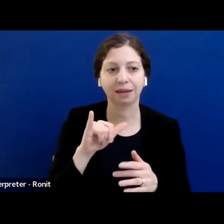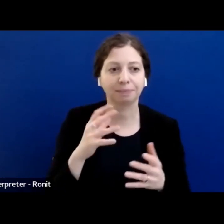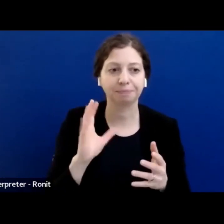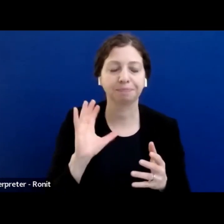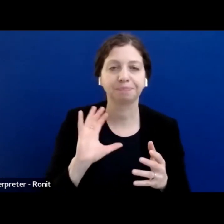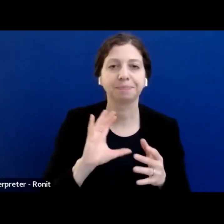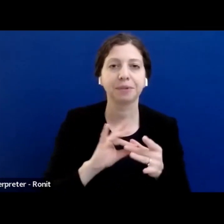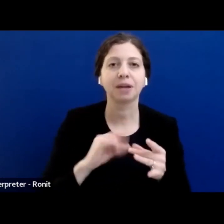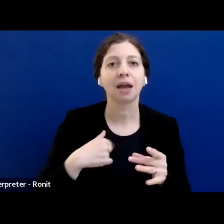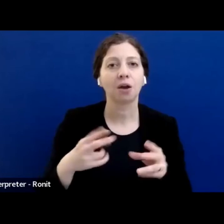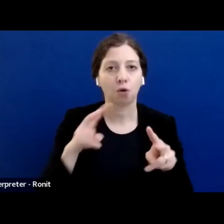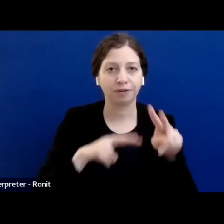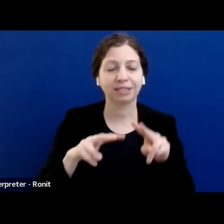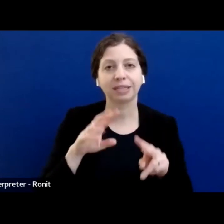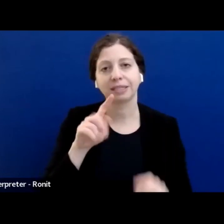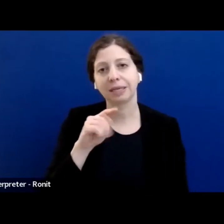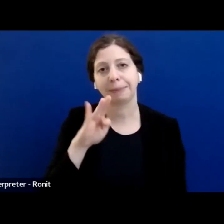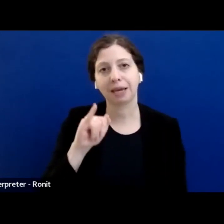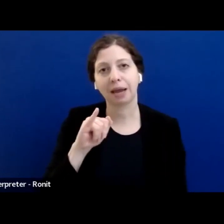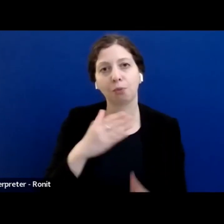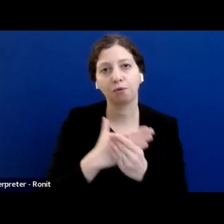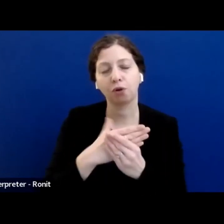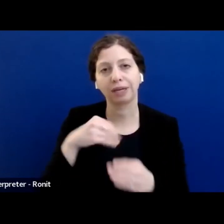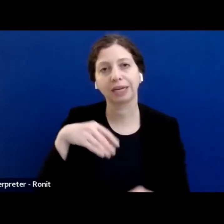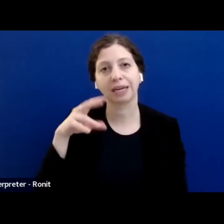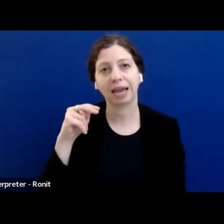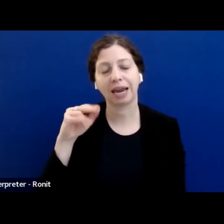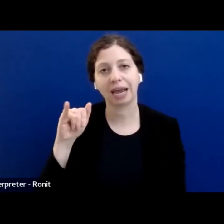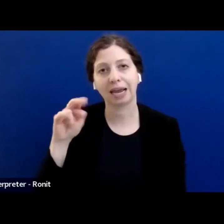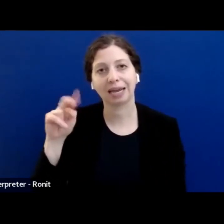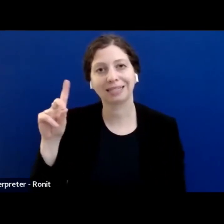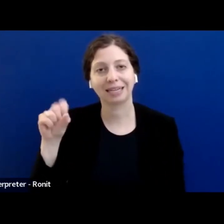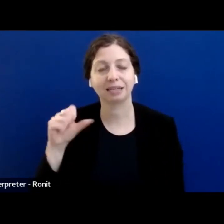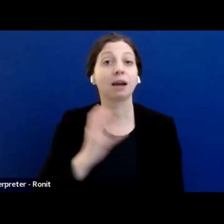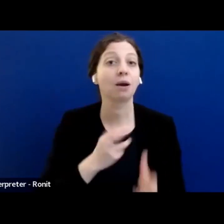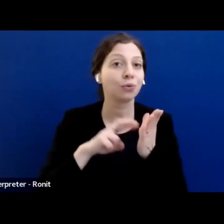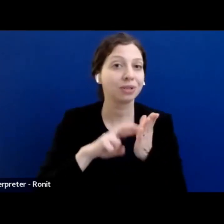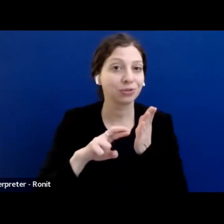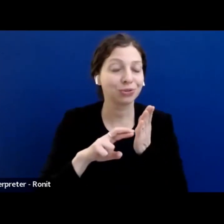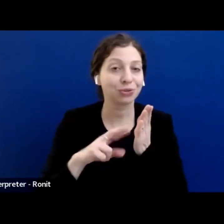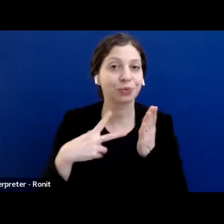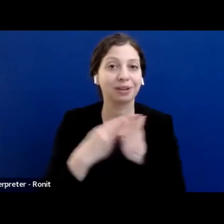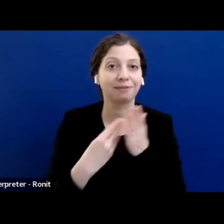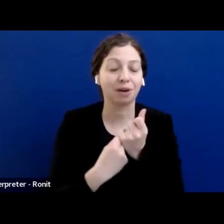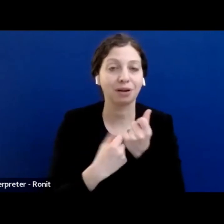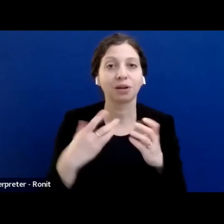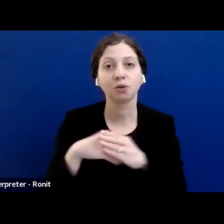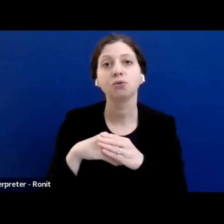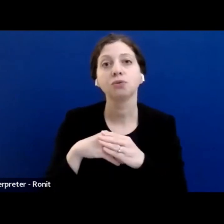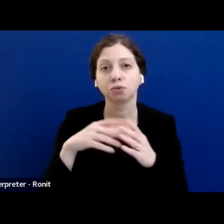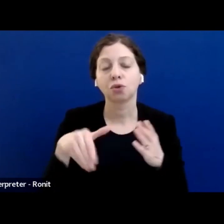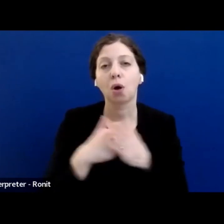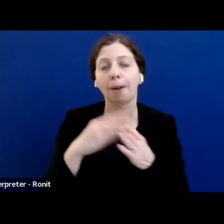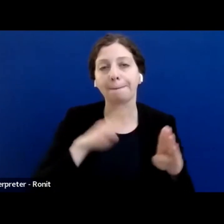the TBI portfolio within NINDS, and the research that we fund generally includes all biomedical research